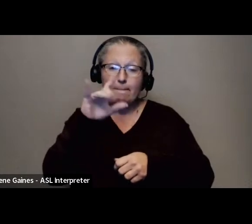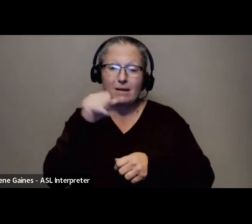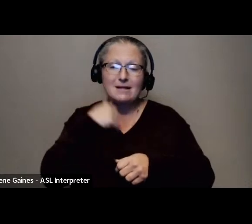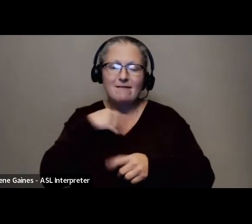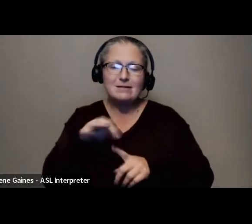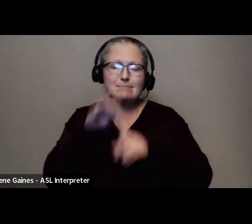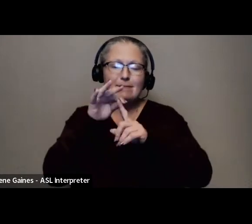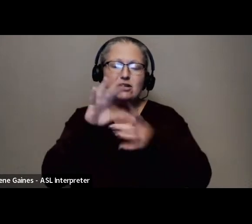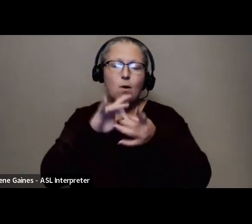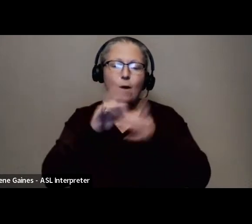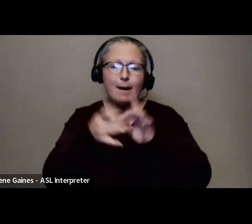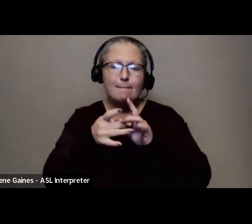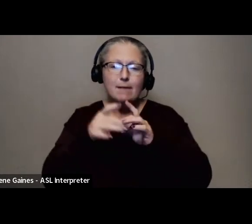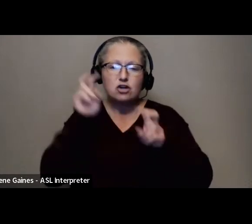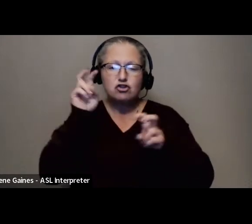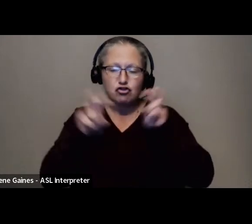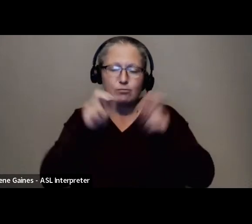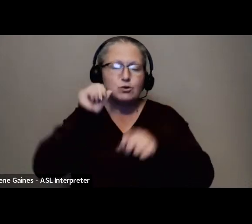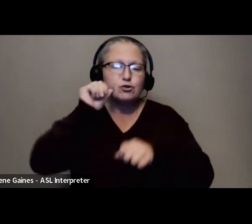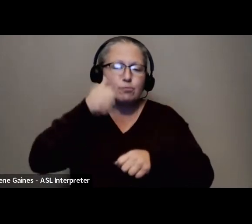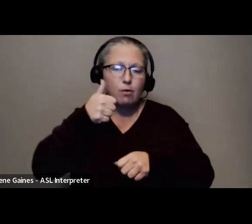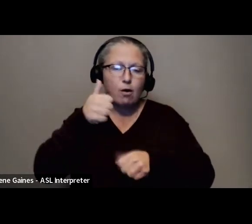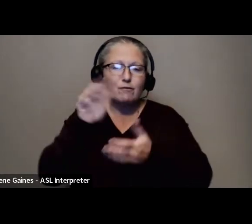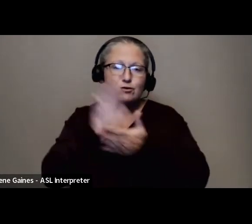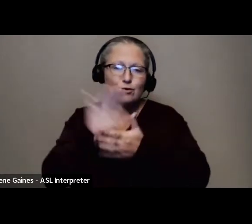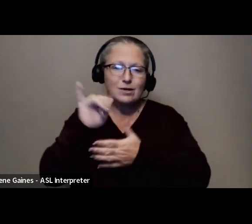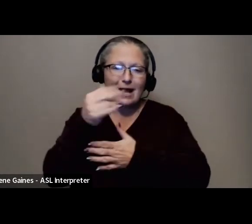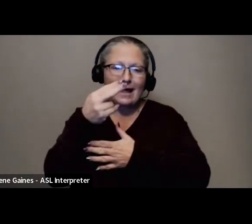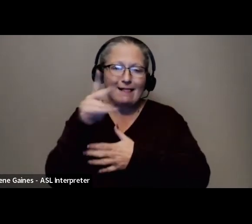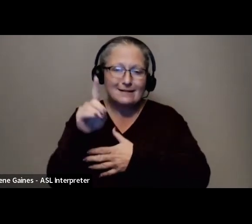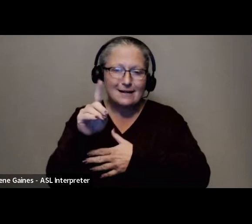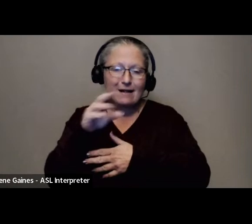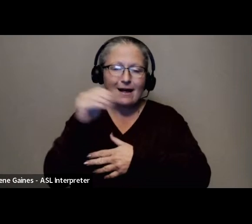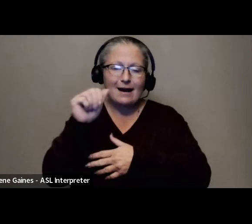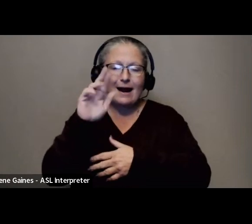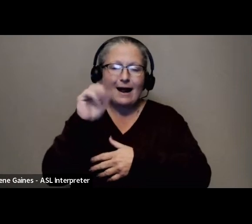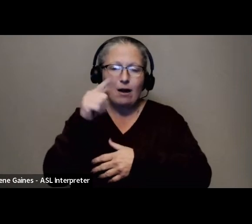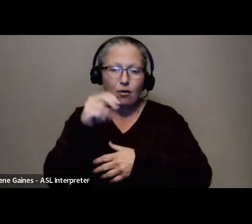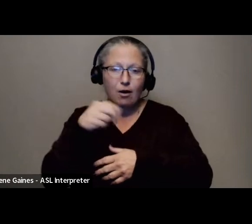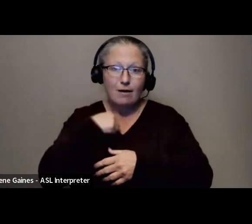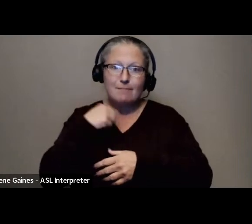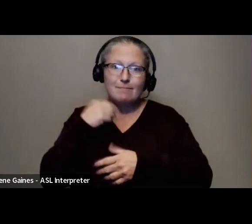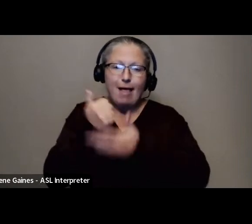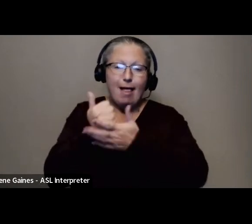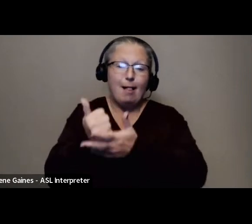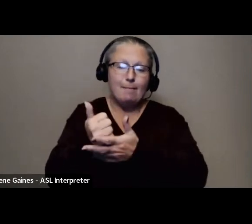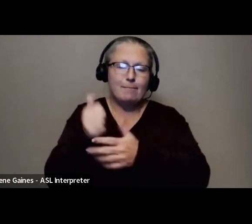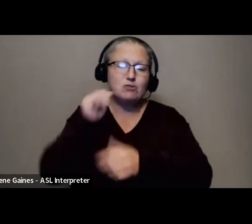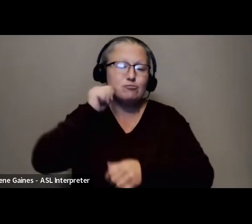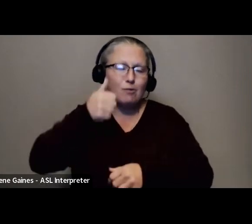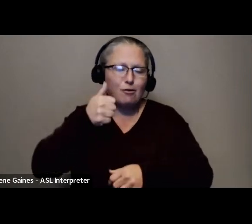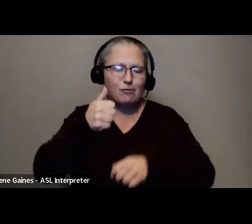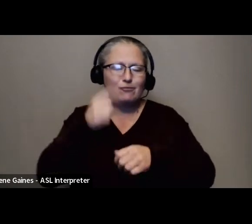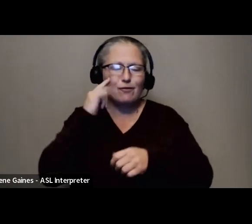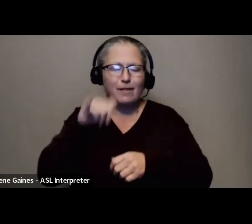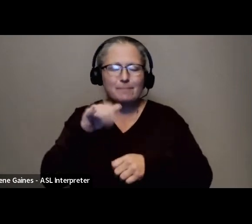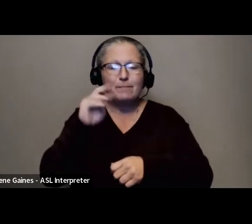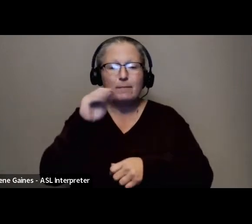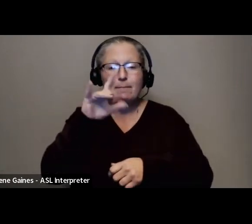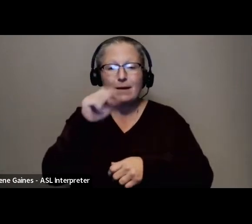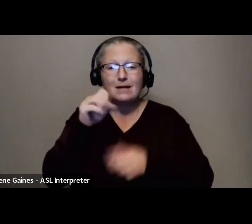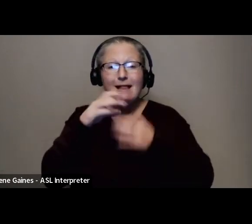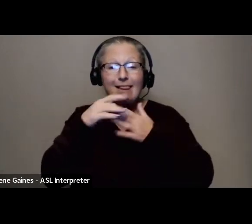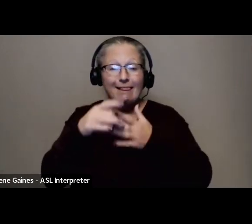Olympics tournament tomorrow with schools like Hillsdale, Aragon, which I'm actually helping out with tomorrow. Mills leadership